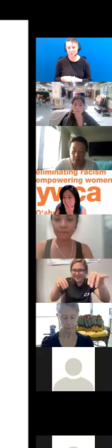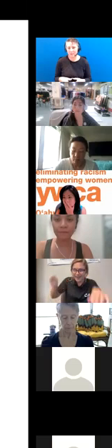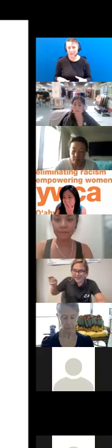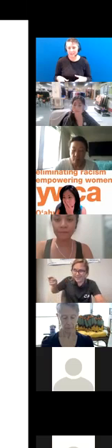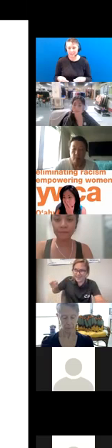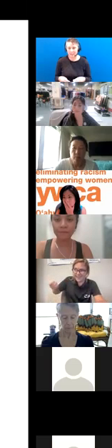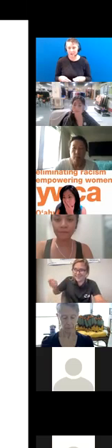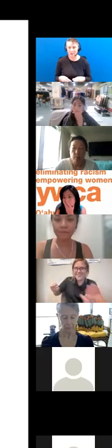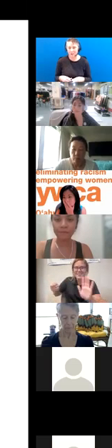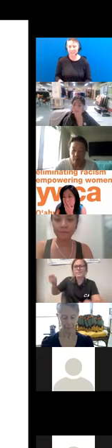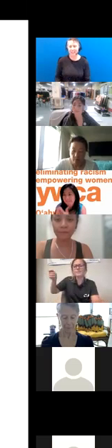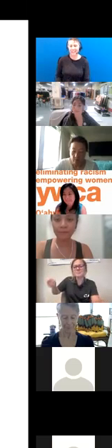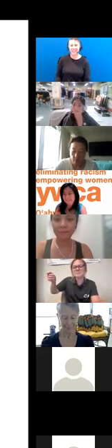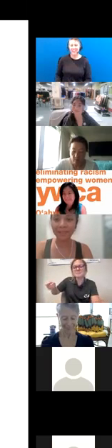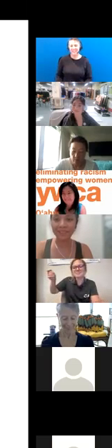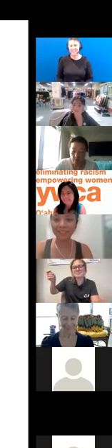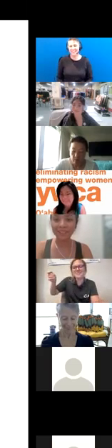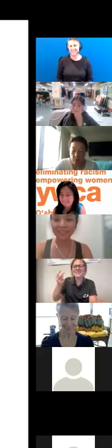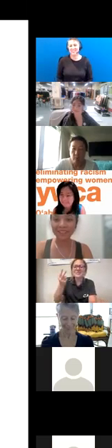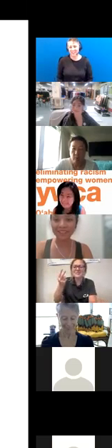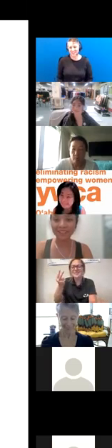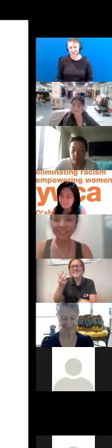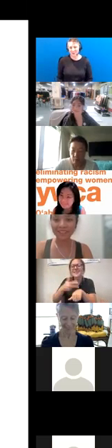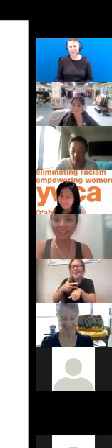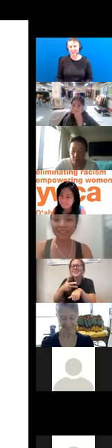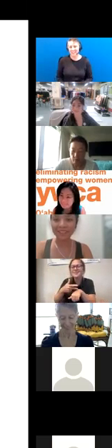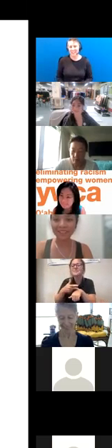you don't want to make it like a disco. You just do